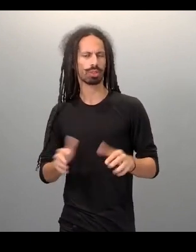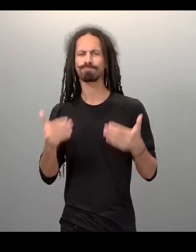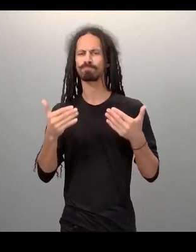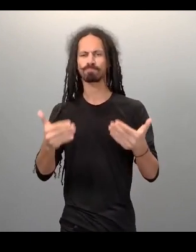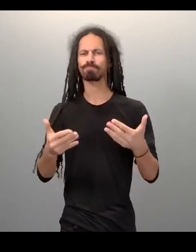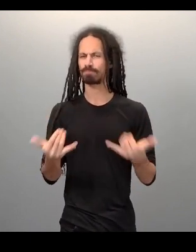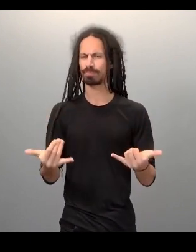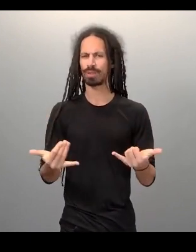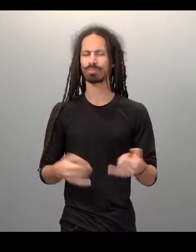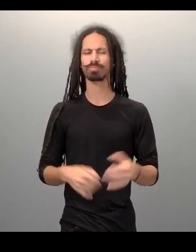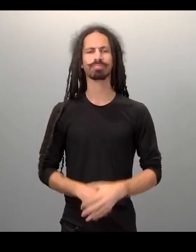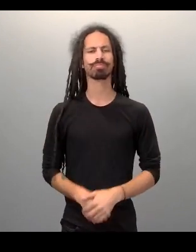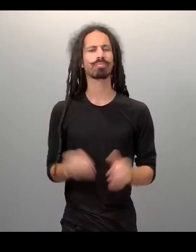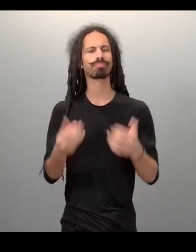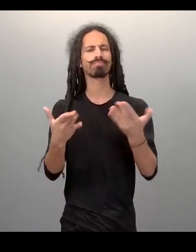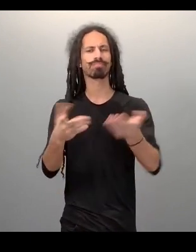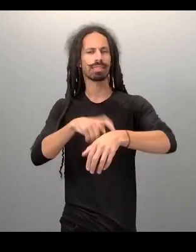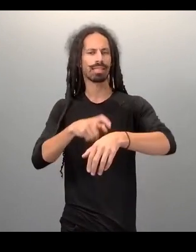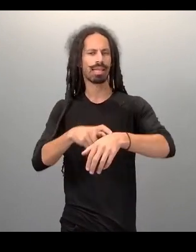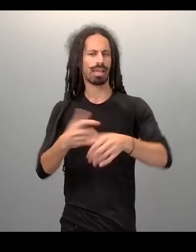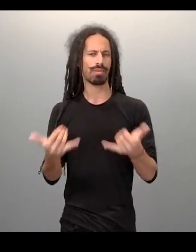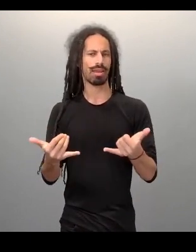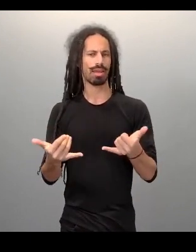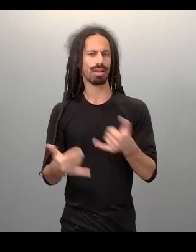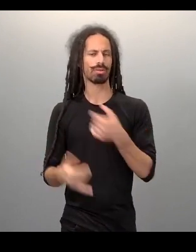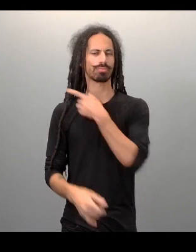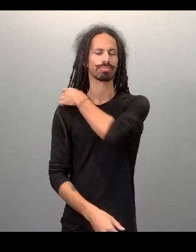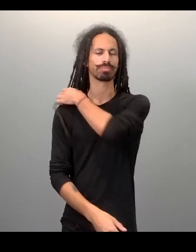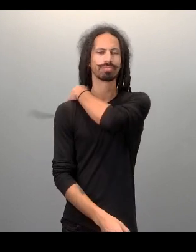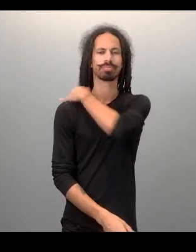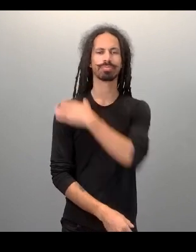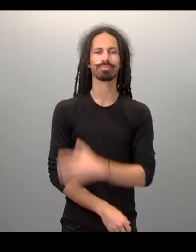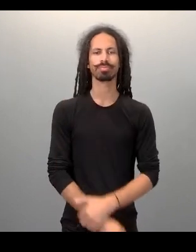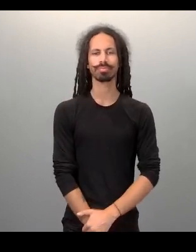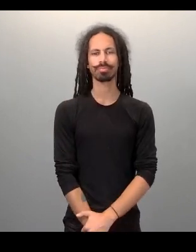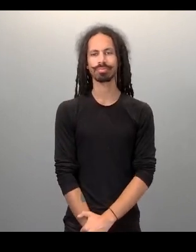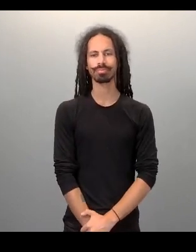Great, so I'll just give some time for you to think and consider about that.